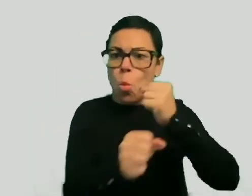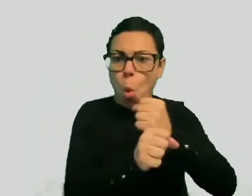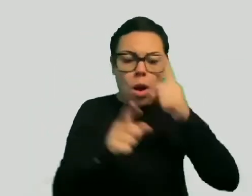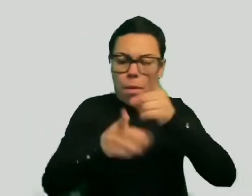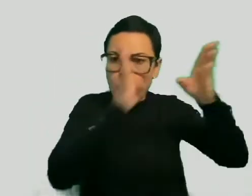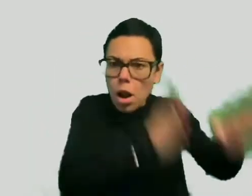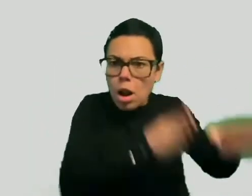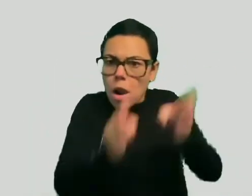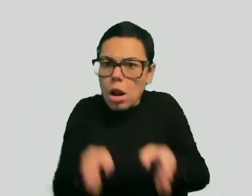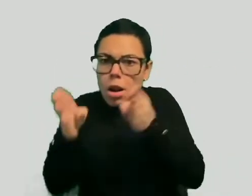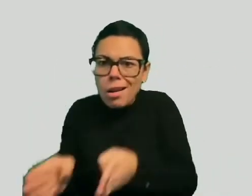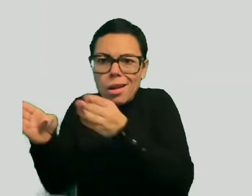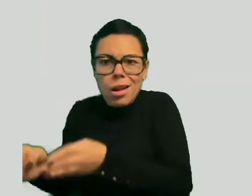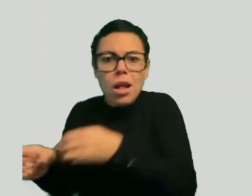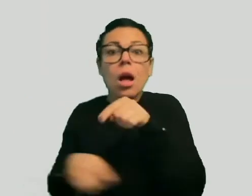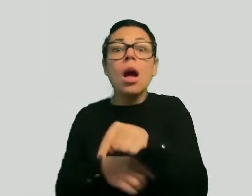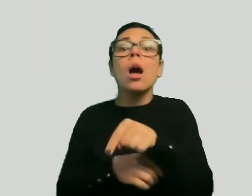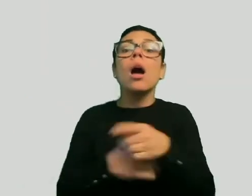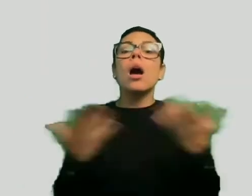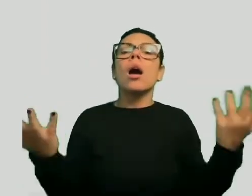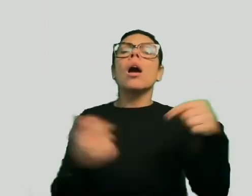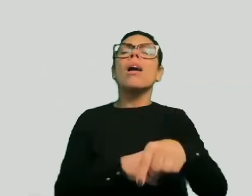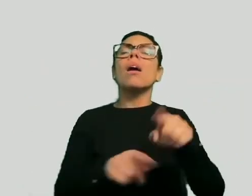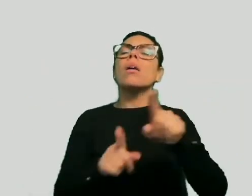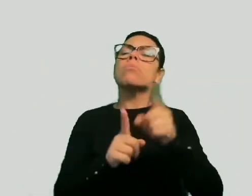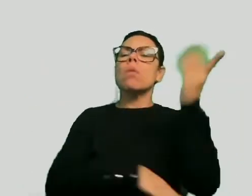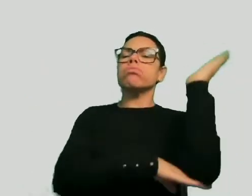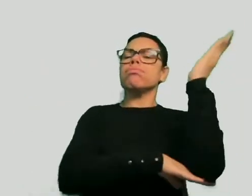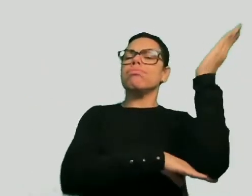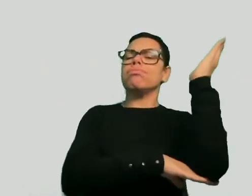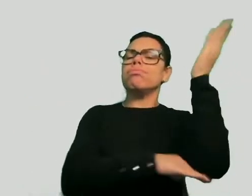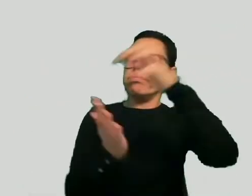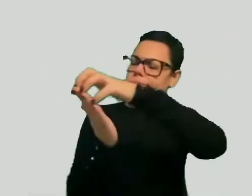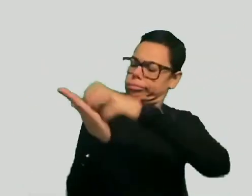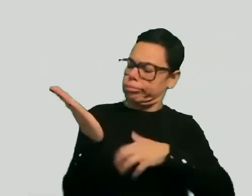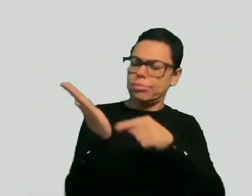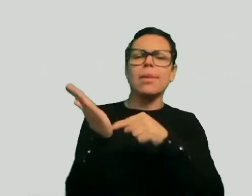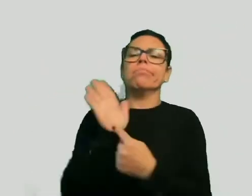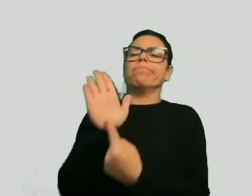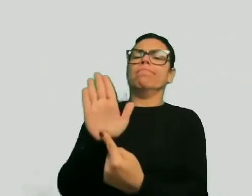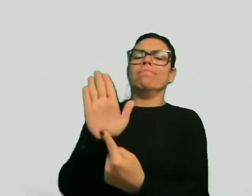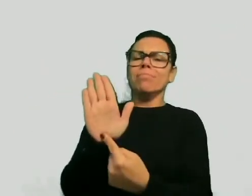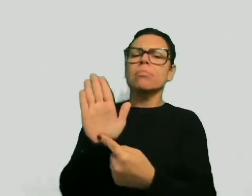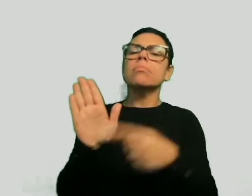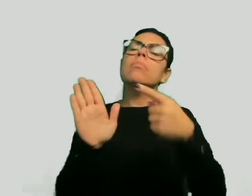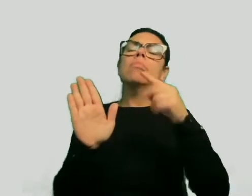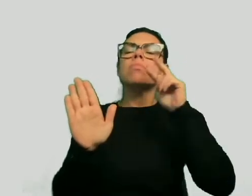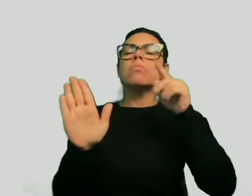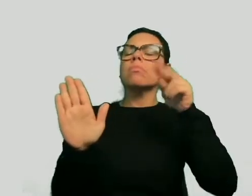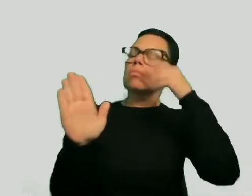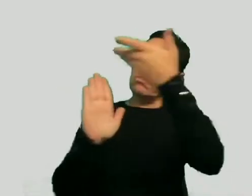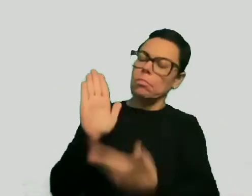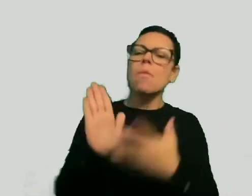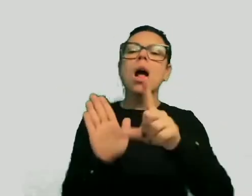a report presenting the legal case, a legal case on GRPP, the state of art of GRPP in the European